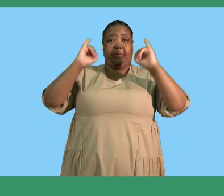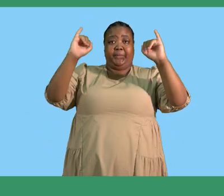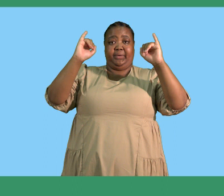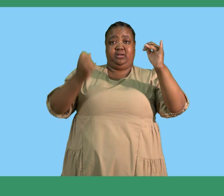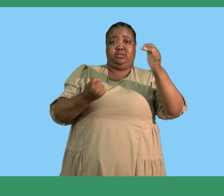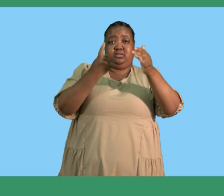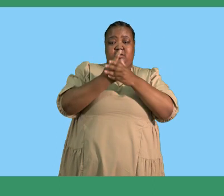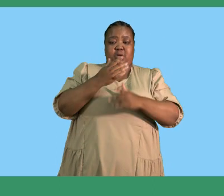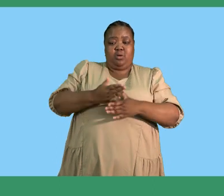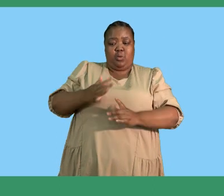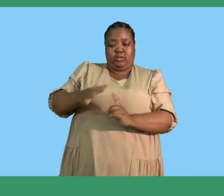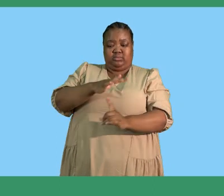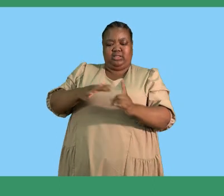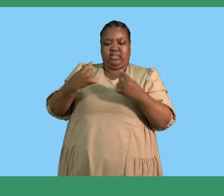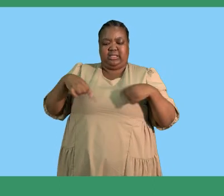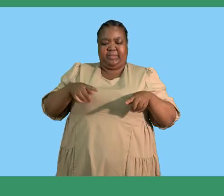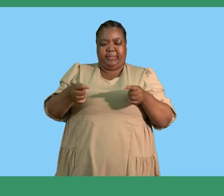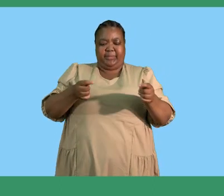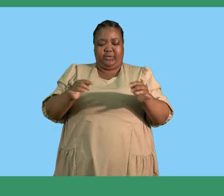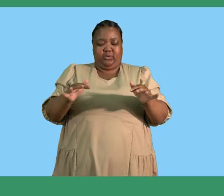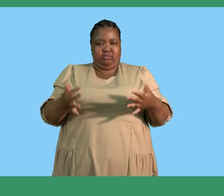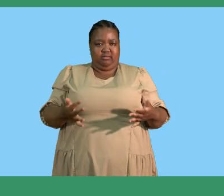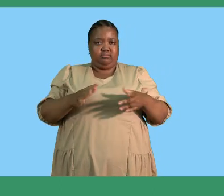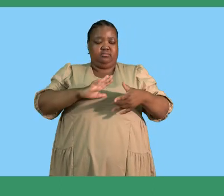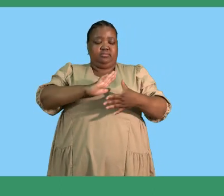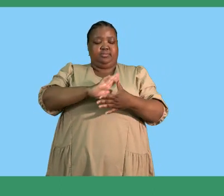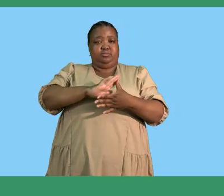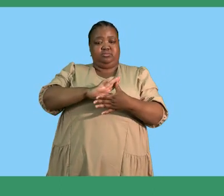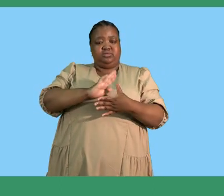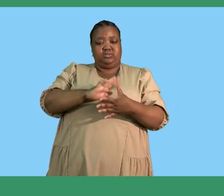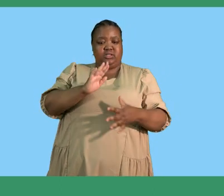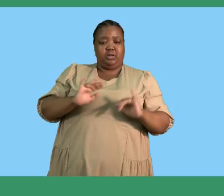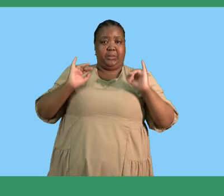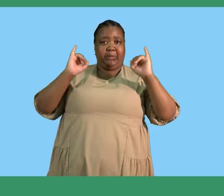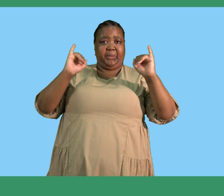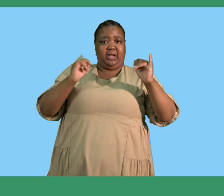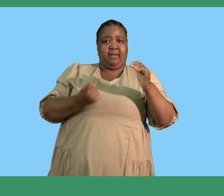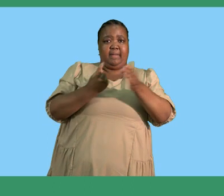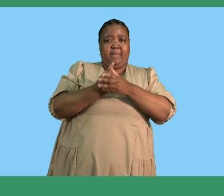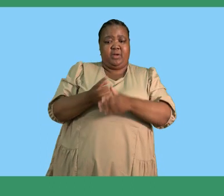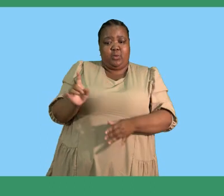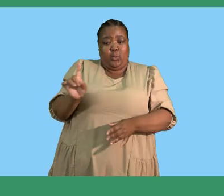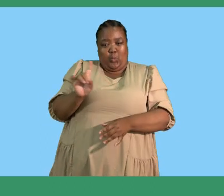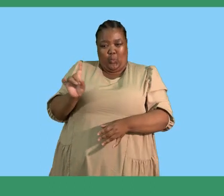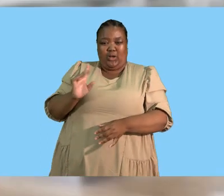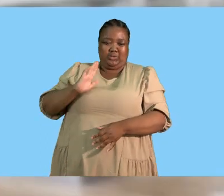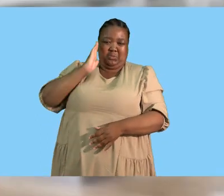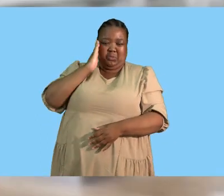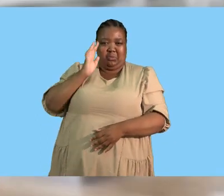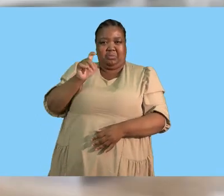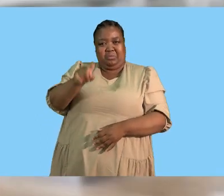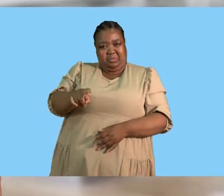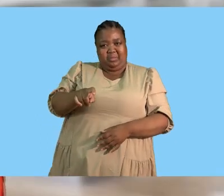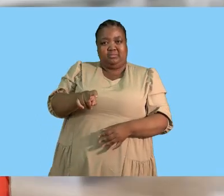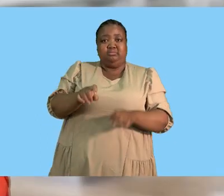is very important that we need to first evaluate the nature of the crisis before we deal with it. So in other words, we must